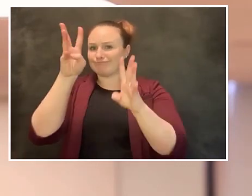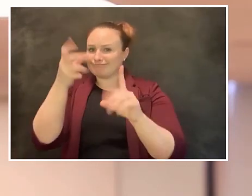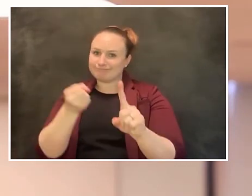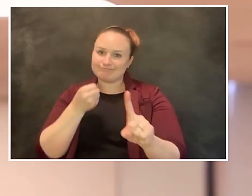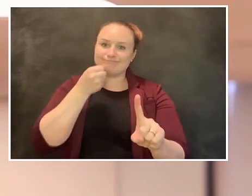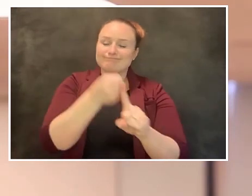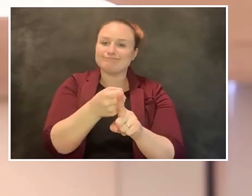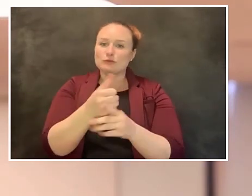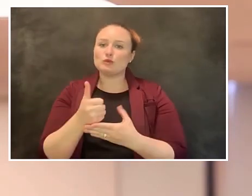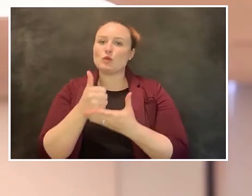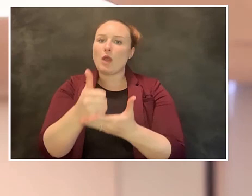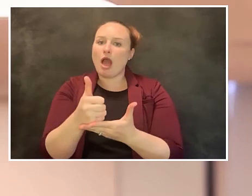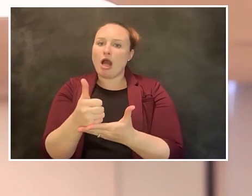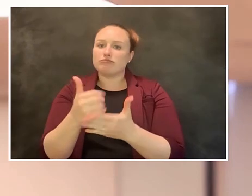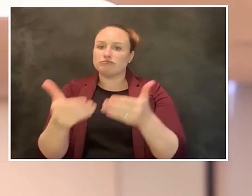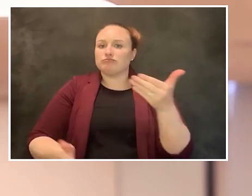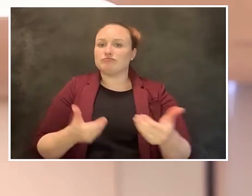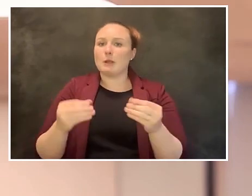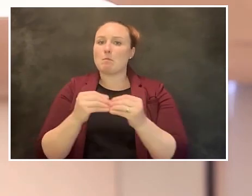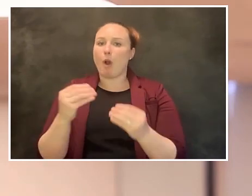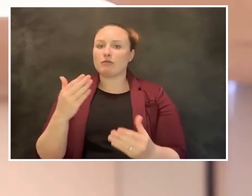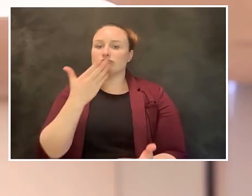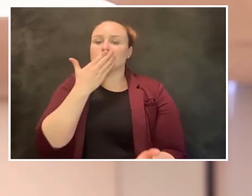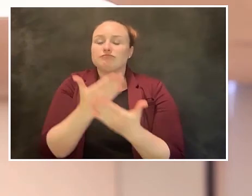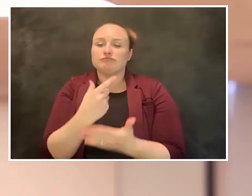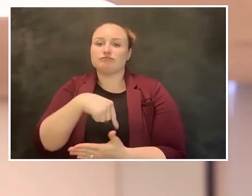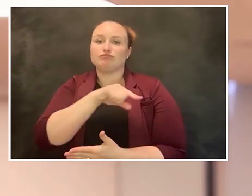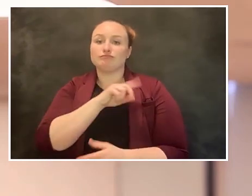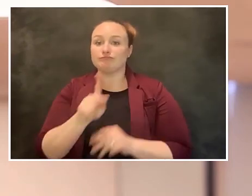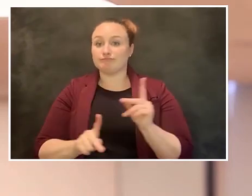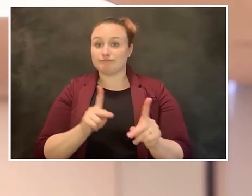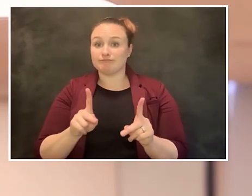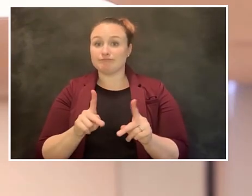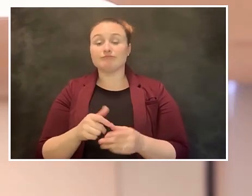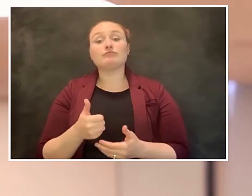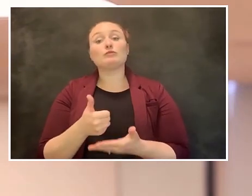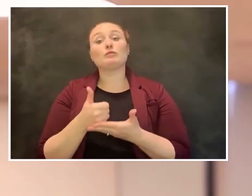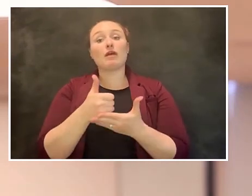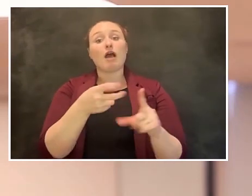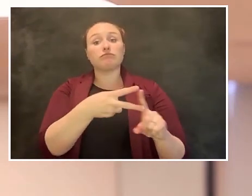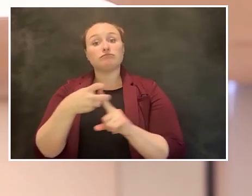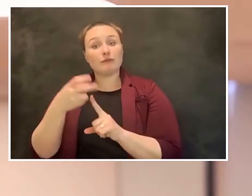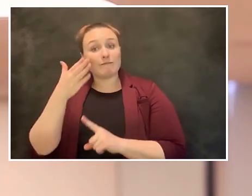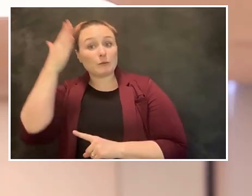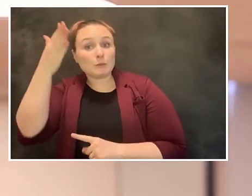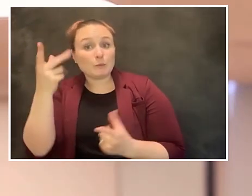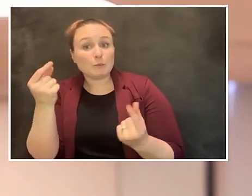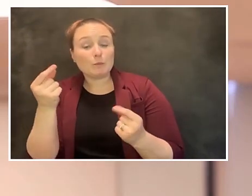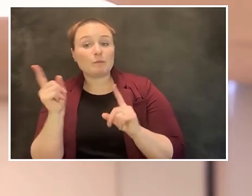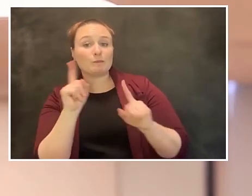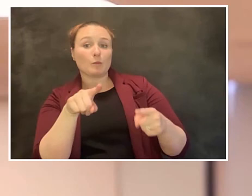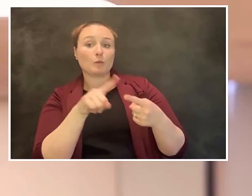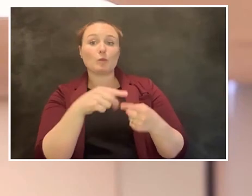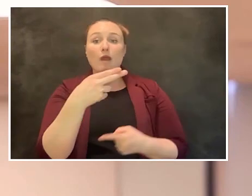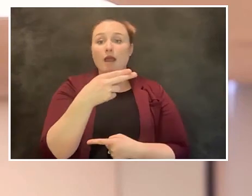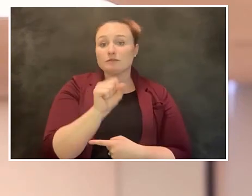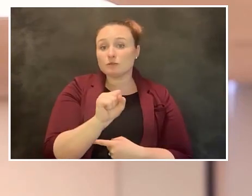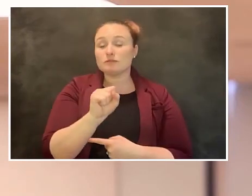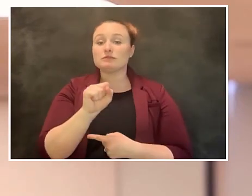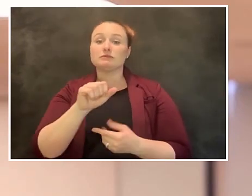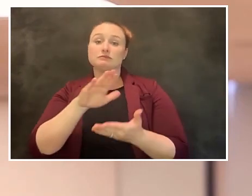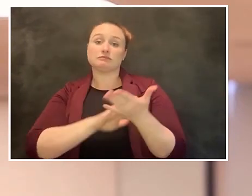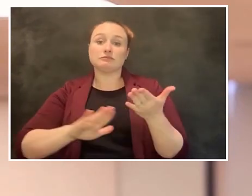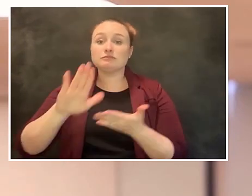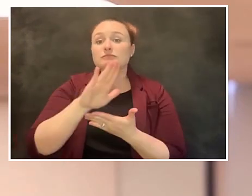order to counteract the trends we are facing. To help recruit for the future, we are in classrooms at local high schools and community